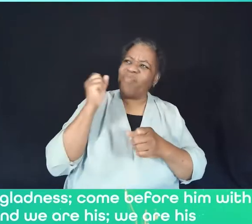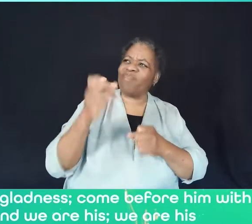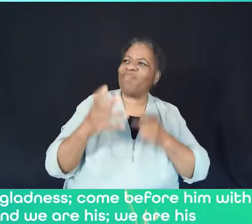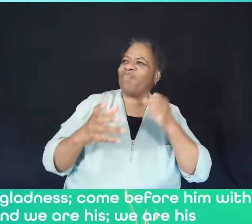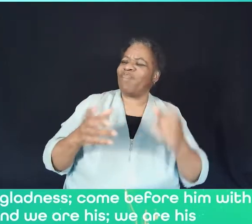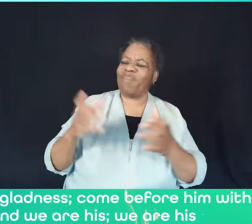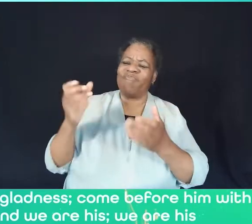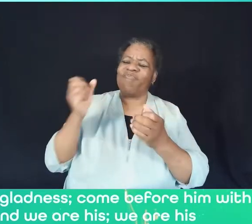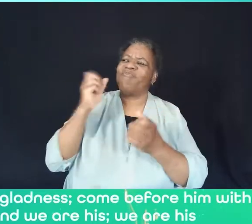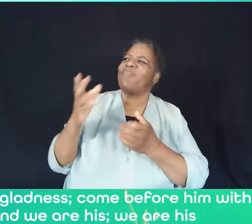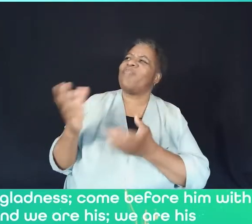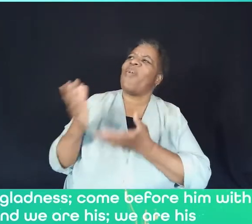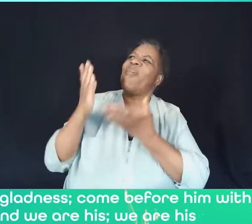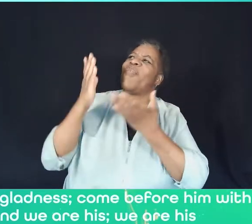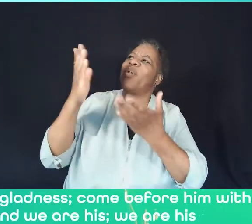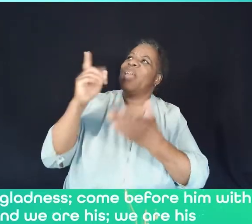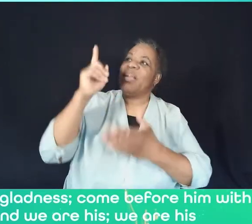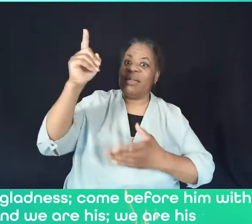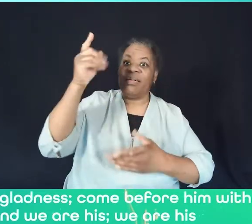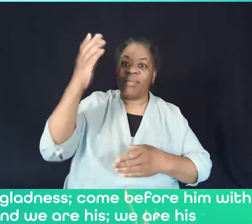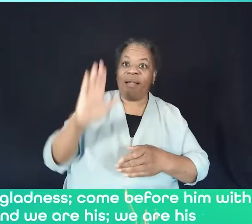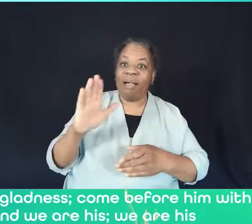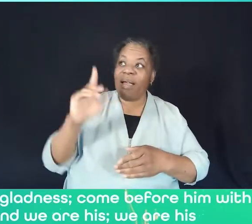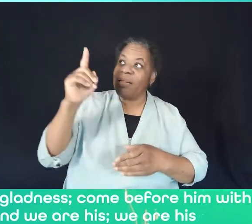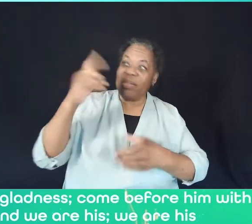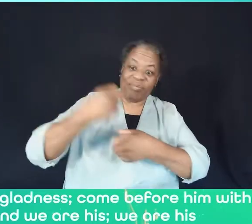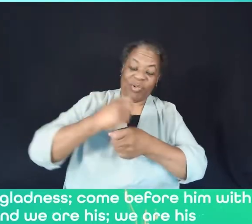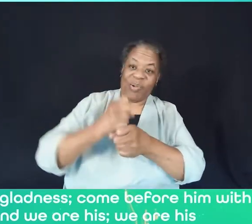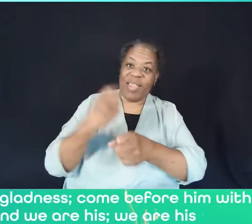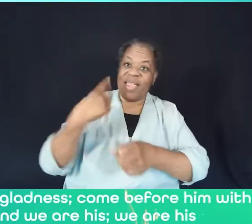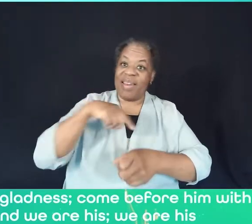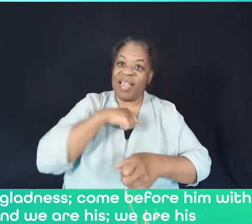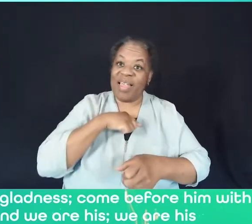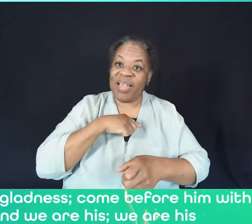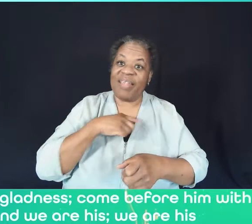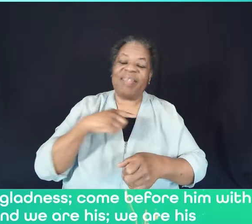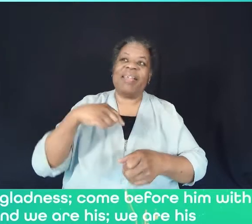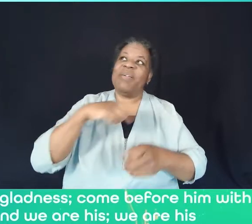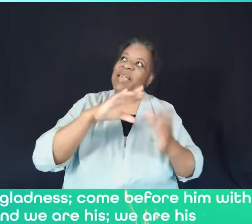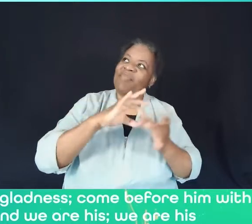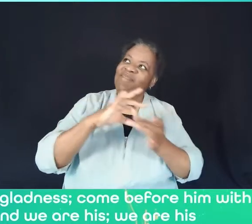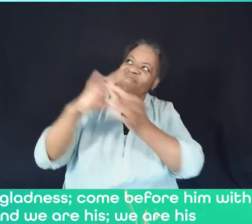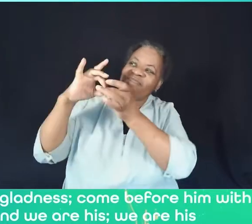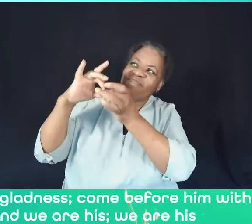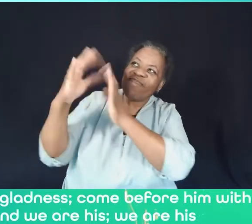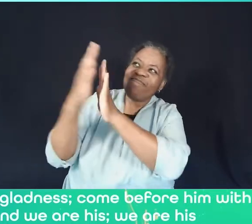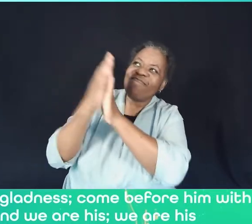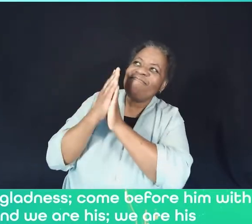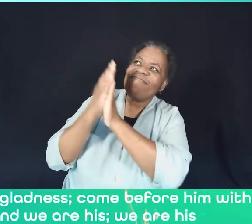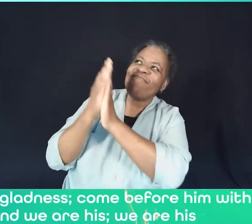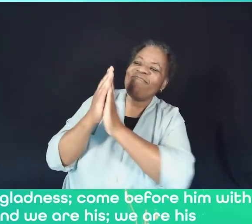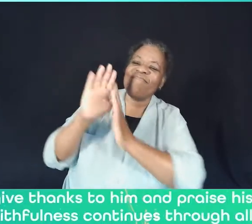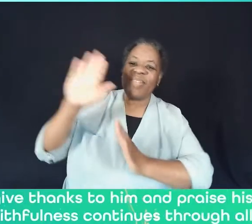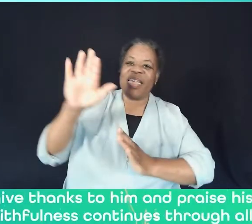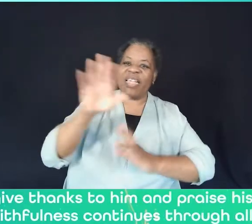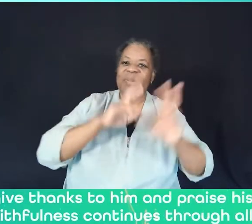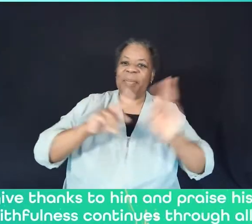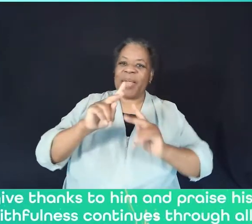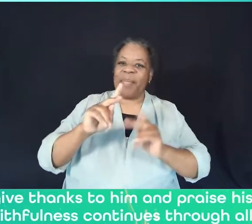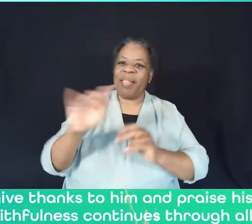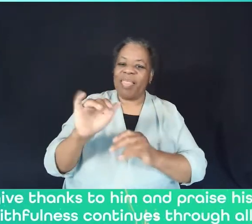is God. It is he who made us, and we are his. We are his people, the sheep of his